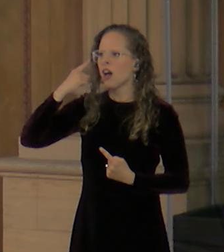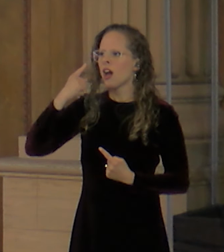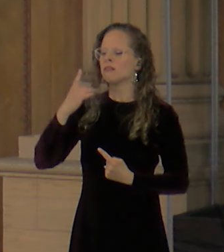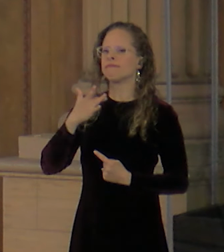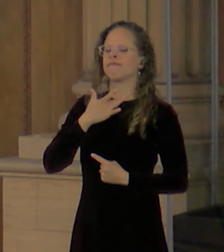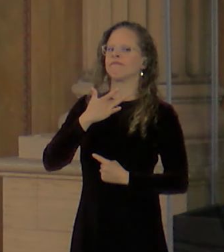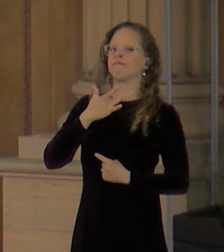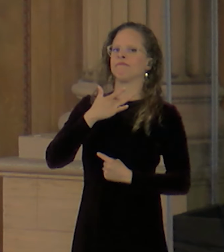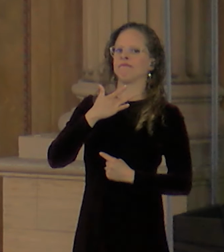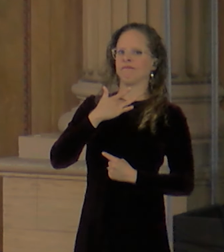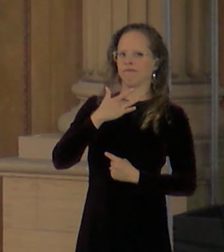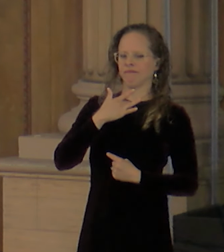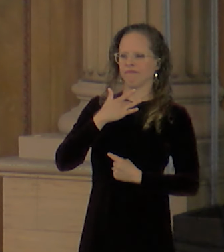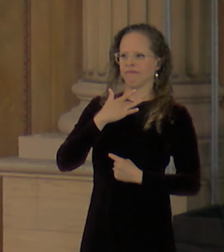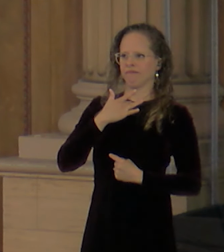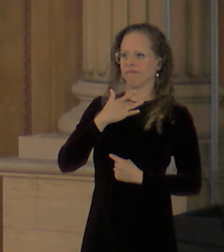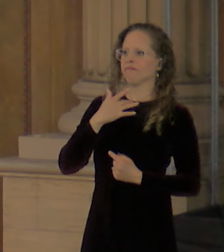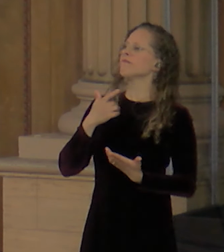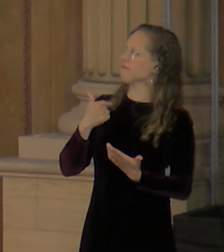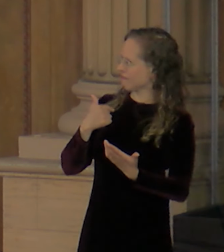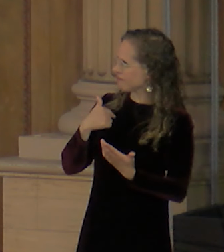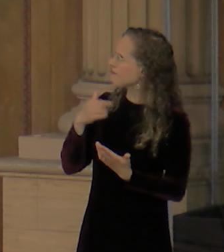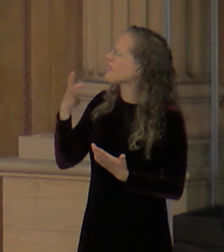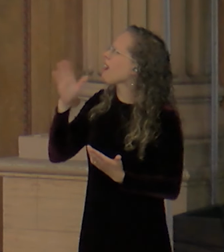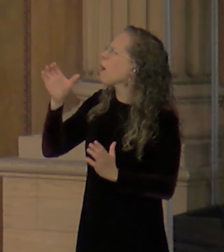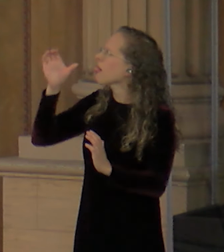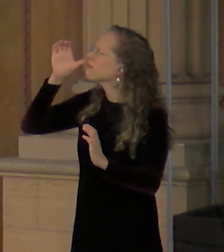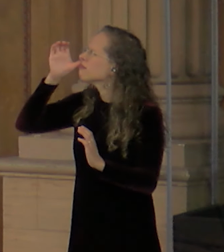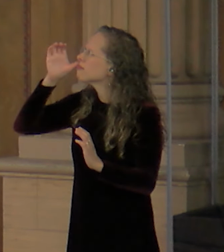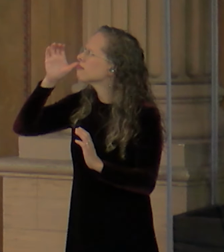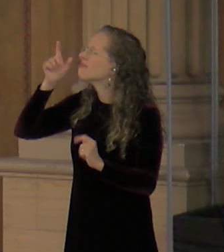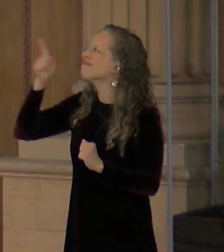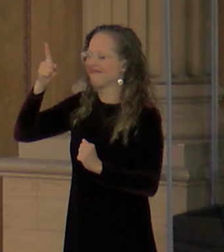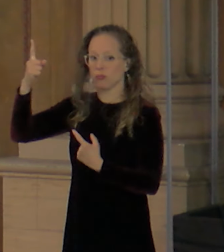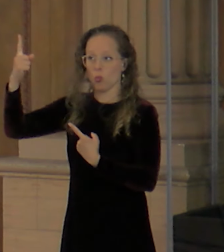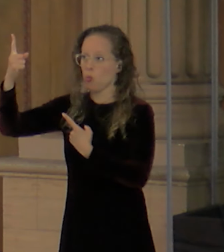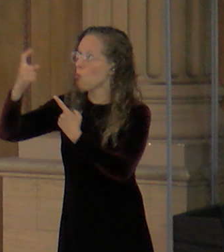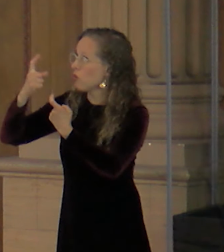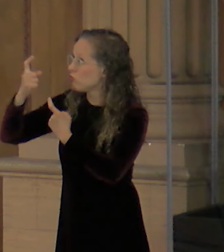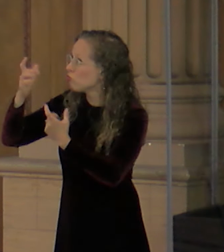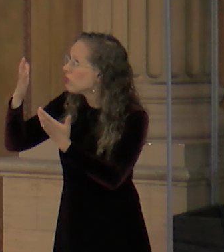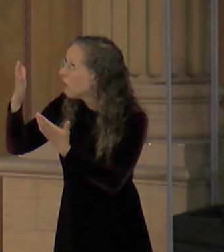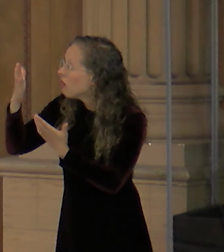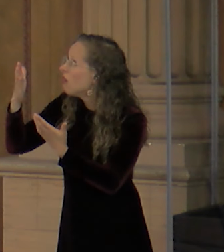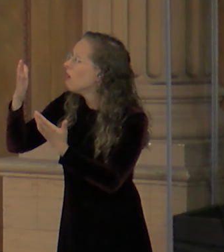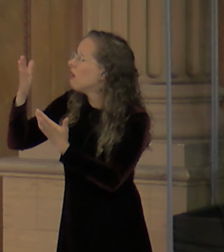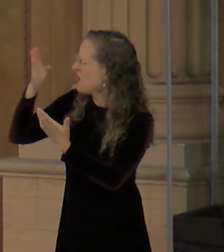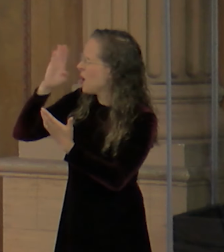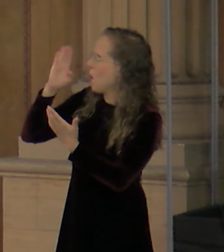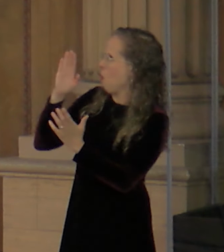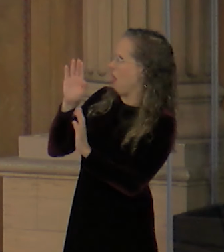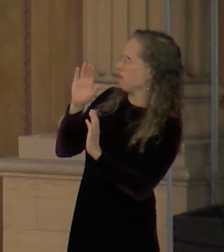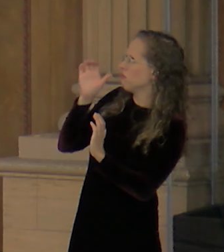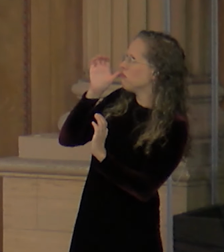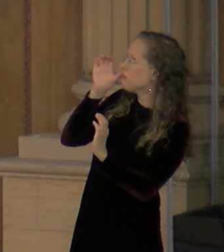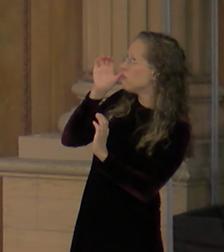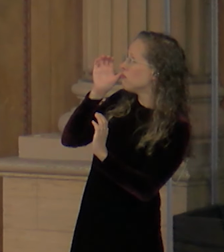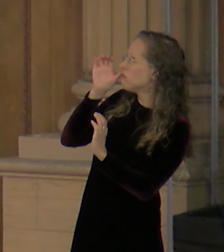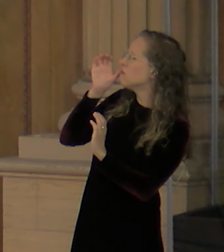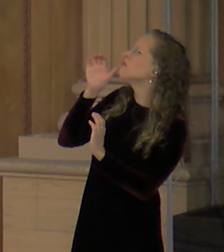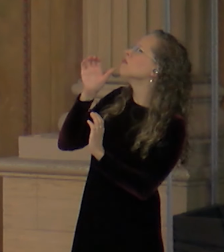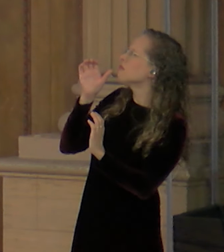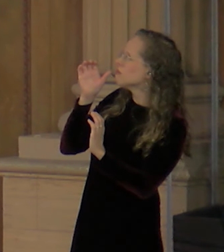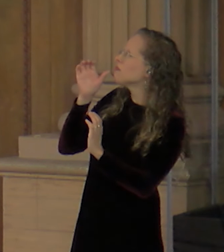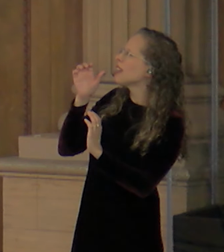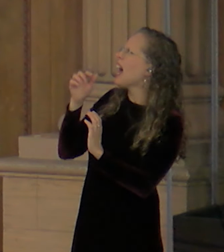Hear, and I will speak. I will question you, and you make it known to me. I had heard of you by the hearing of the ear, but now